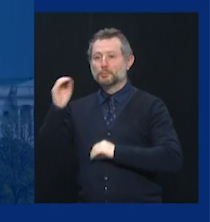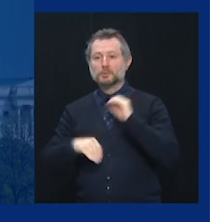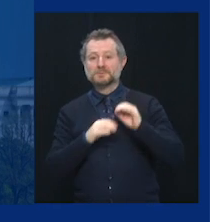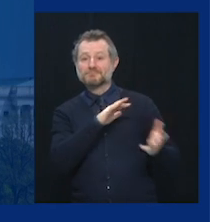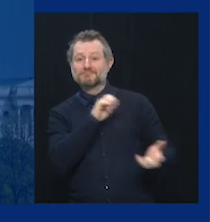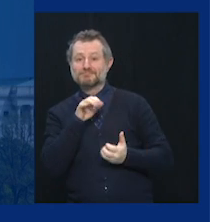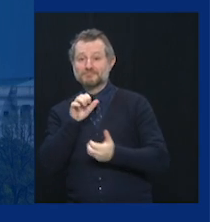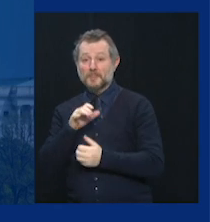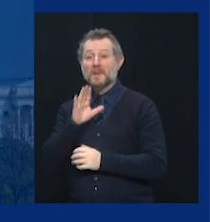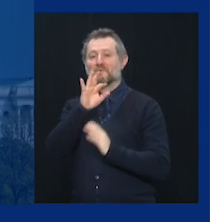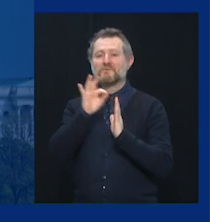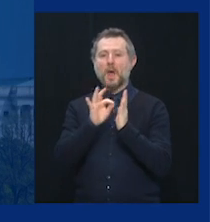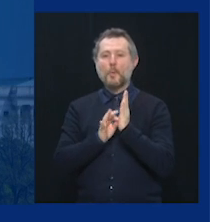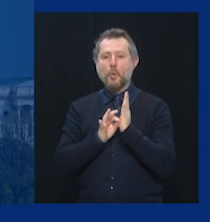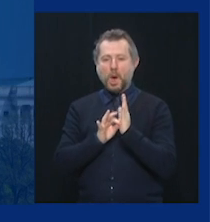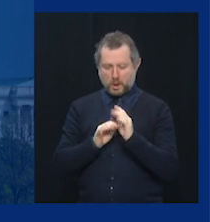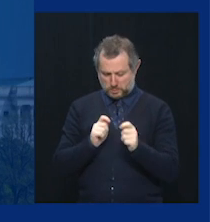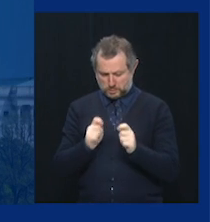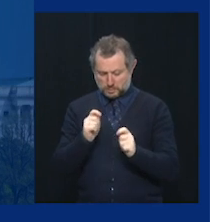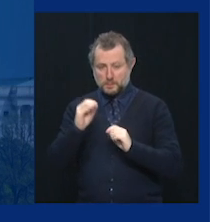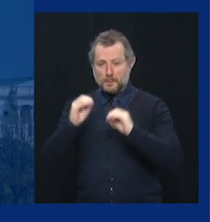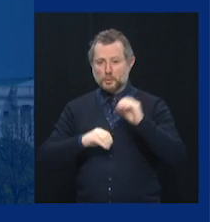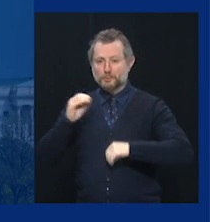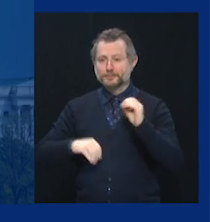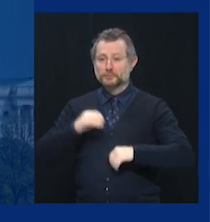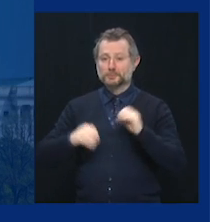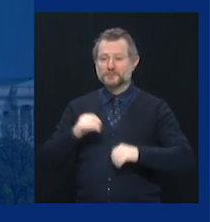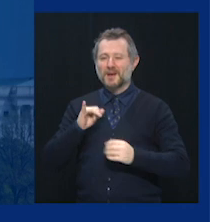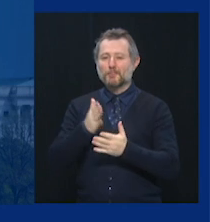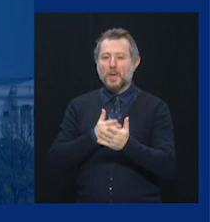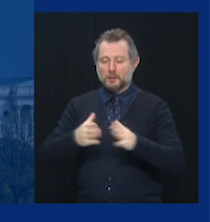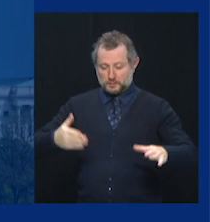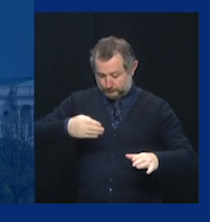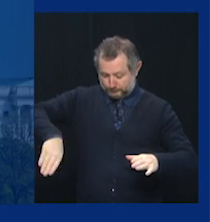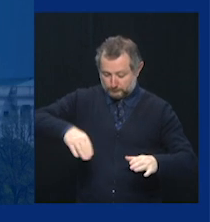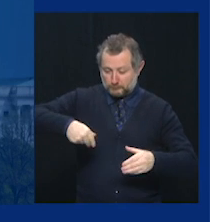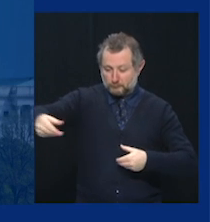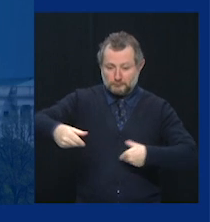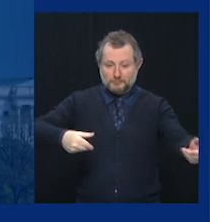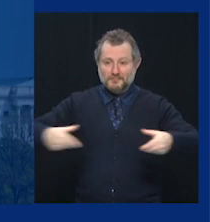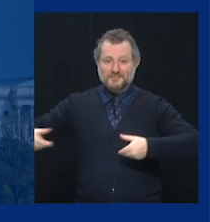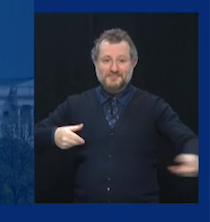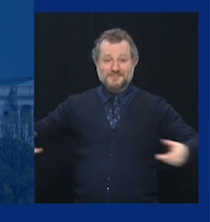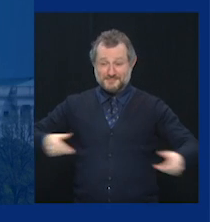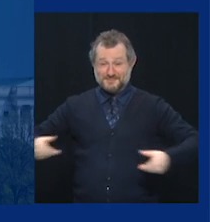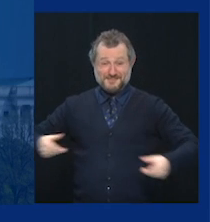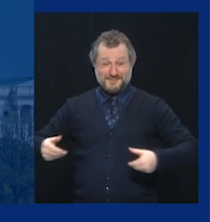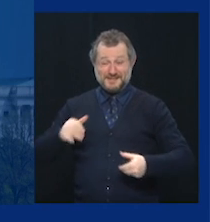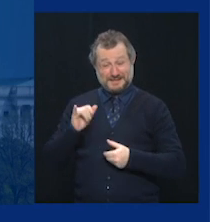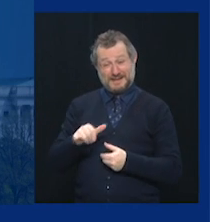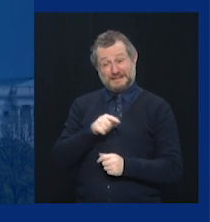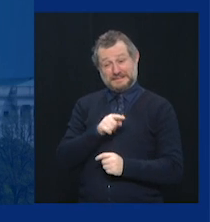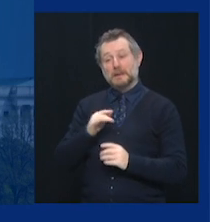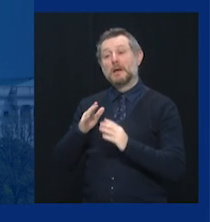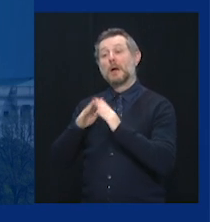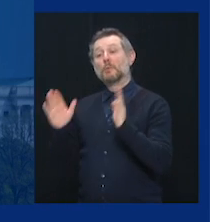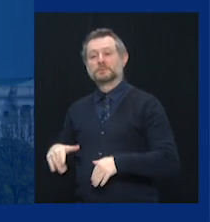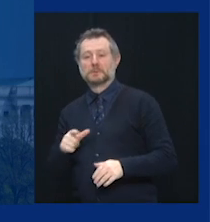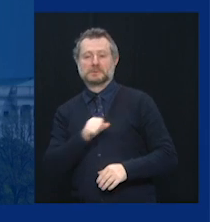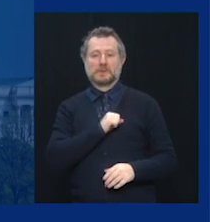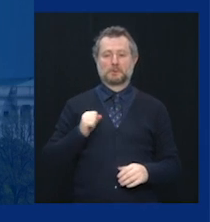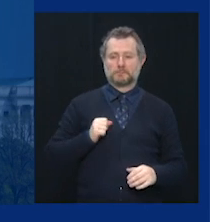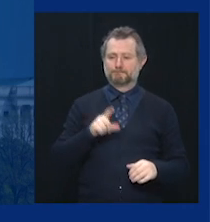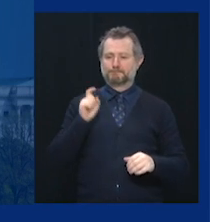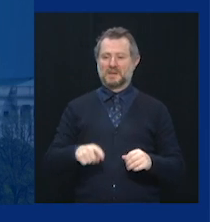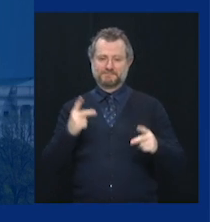that is a slicing of the pie function, which is going to be done in the House and the Senate. We made